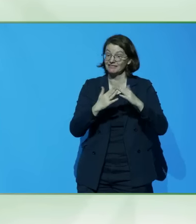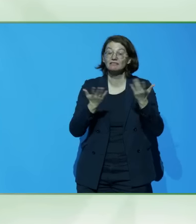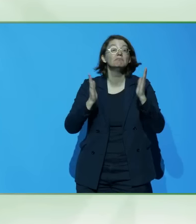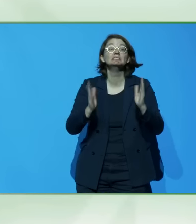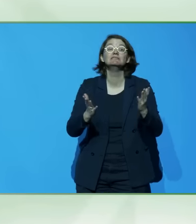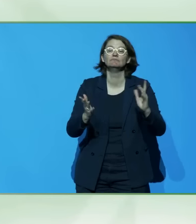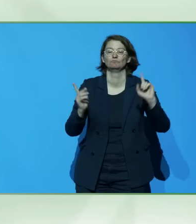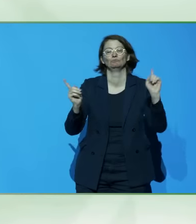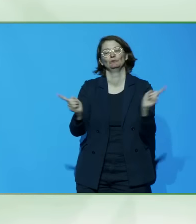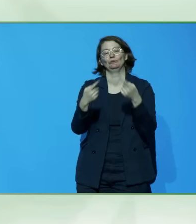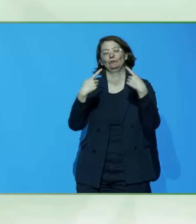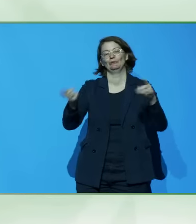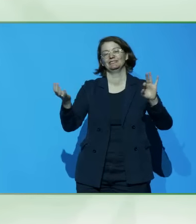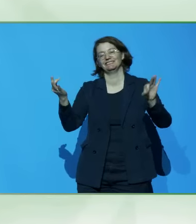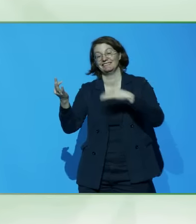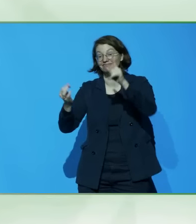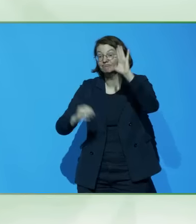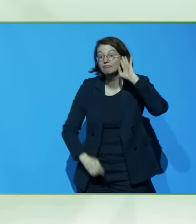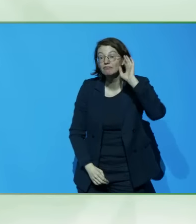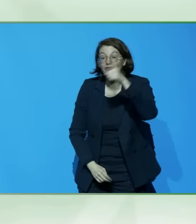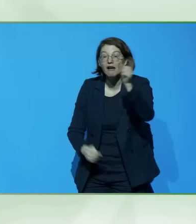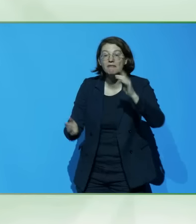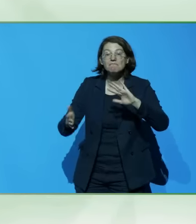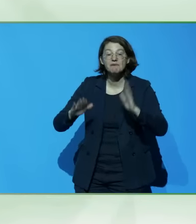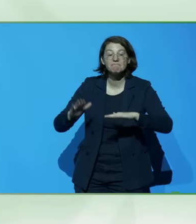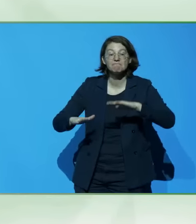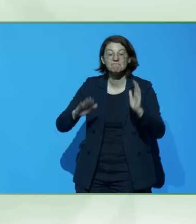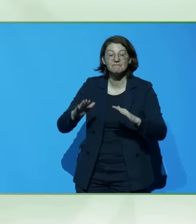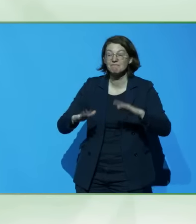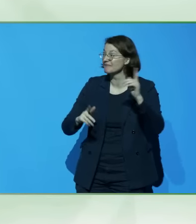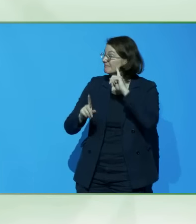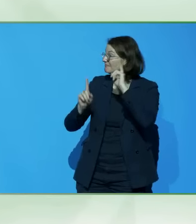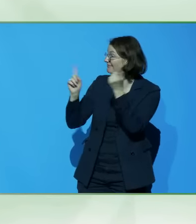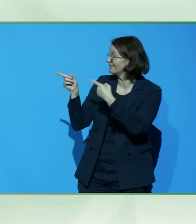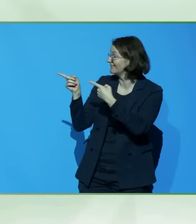people are? Ockman Reloops, come up, come up.